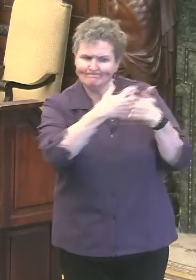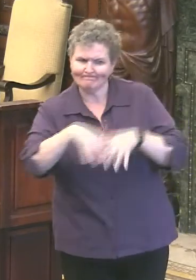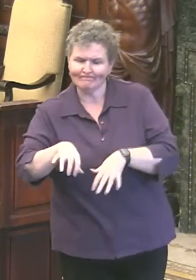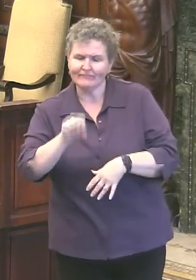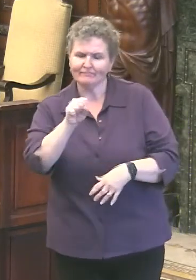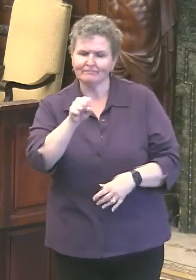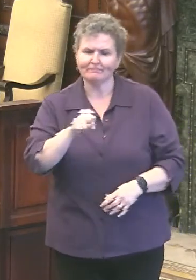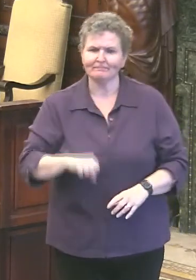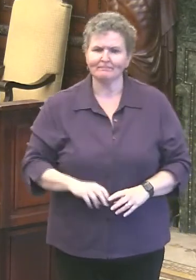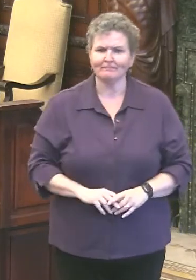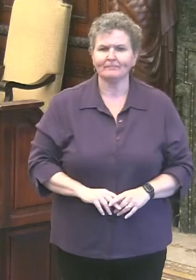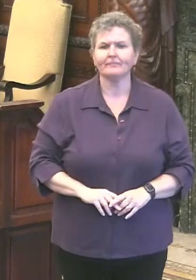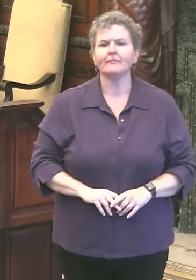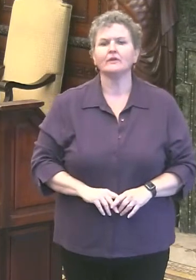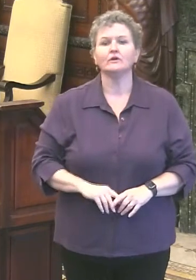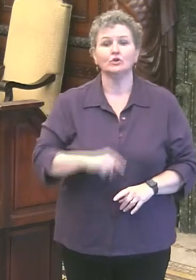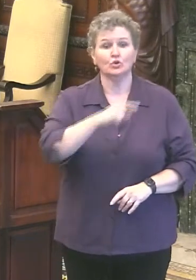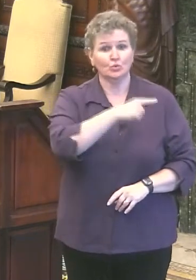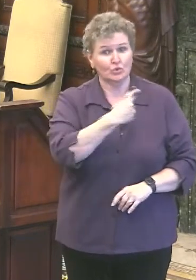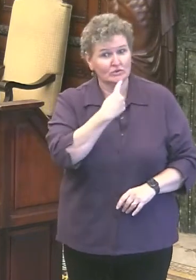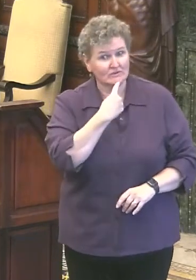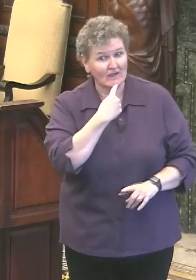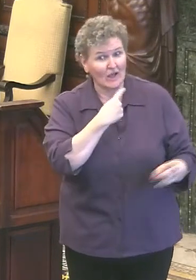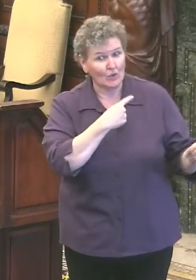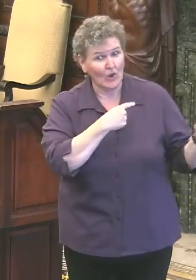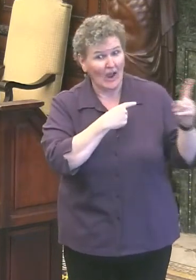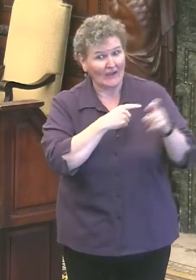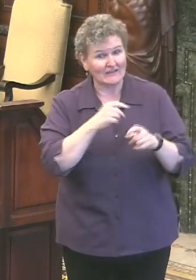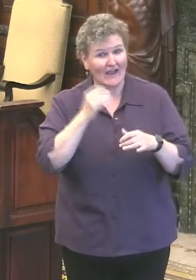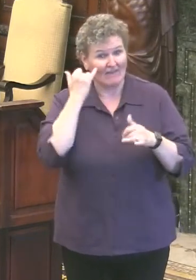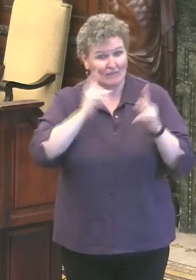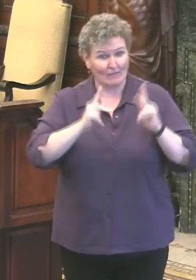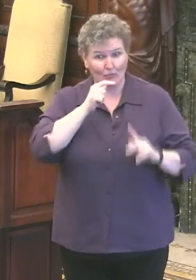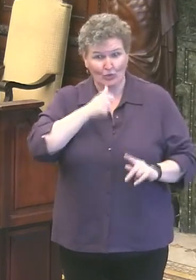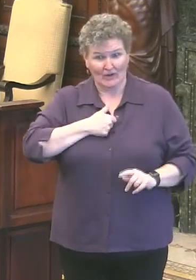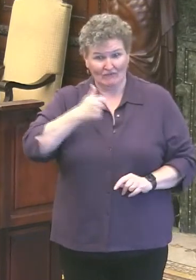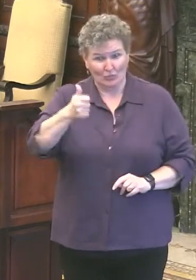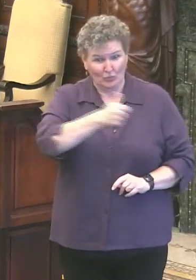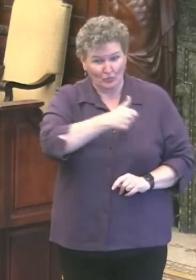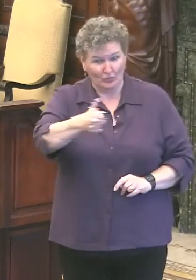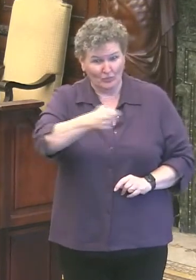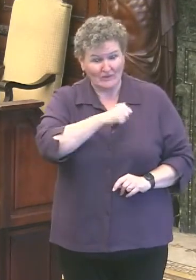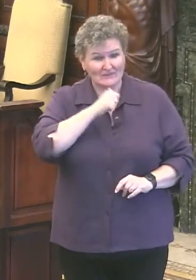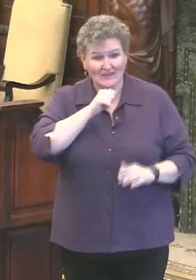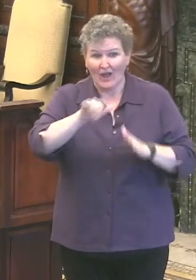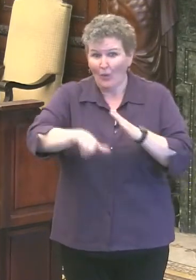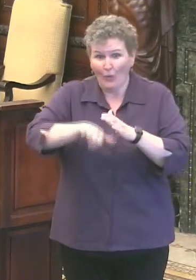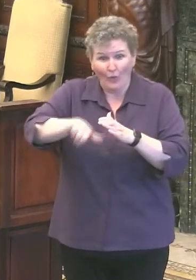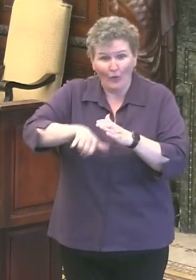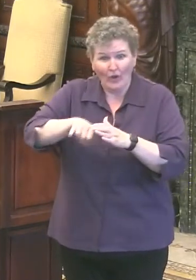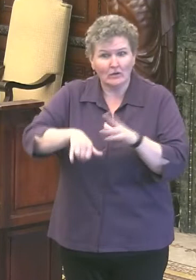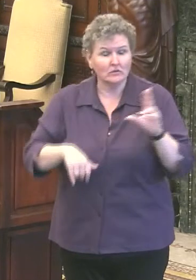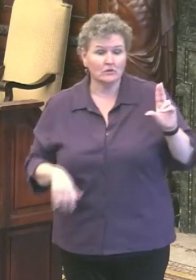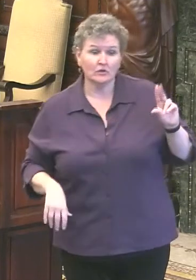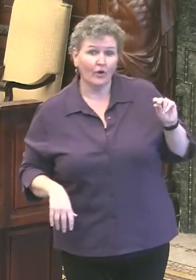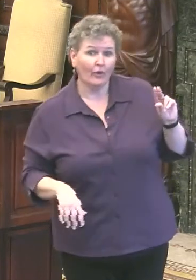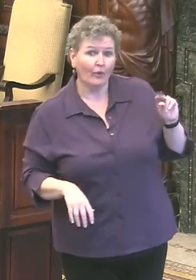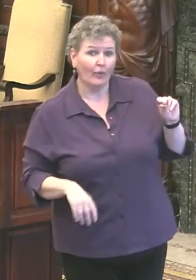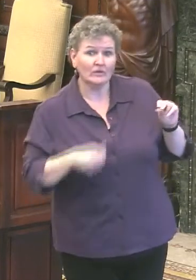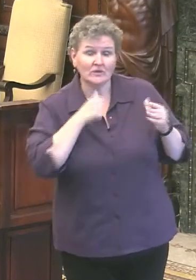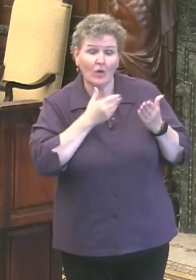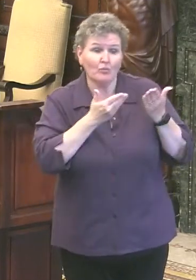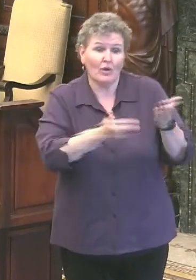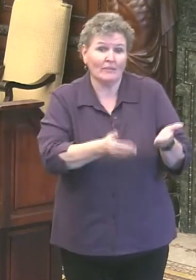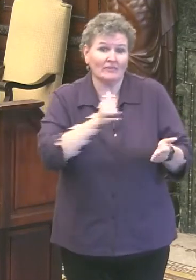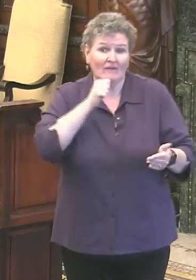So you are asking them if they're commuters to quarantine or not? No, we're not recommending that right now. Okay, for